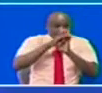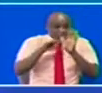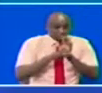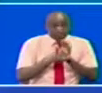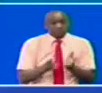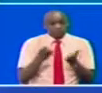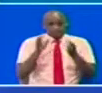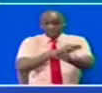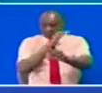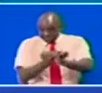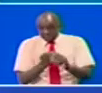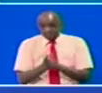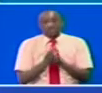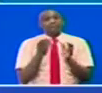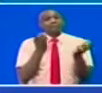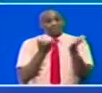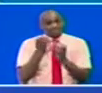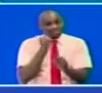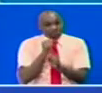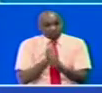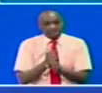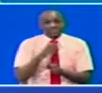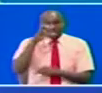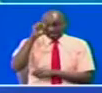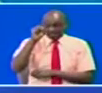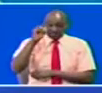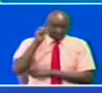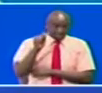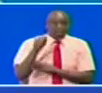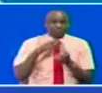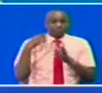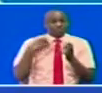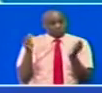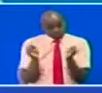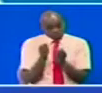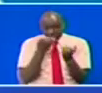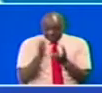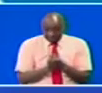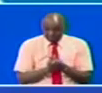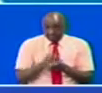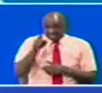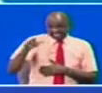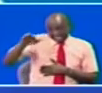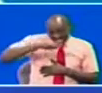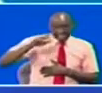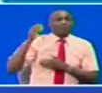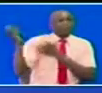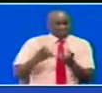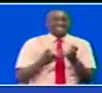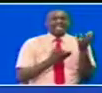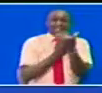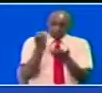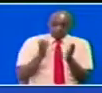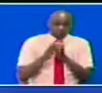management capacity and business performance of SMEs. Despite evidence that the informal sector is the principal driver of economic growth and